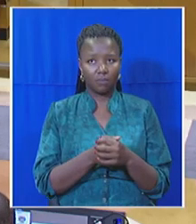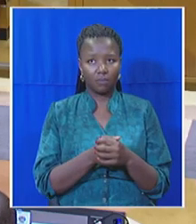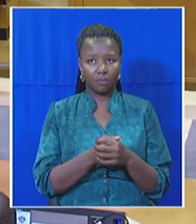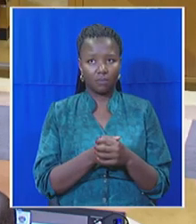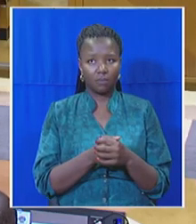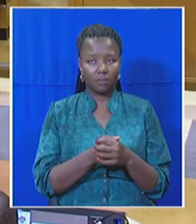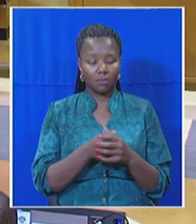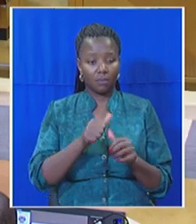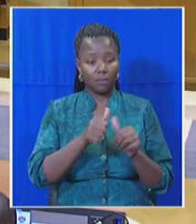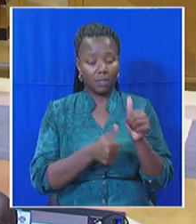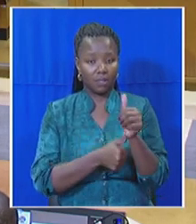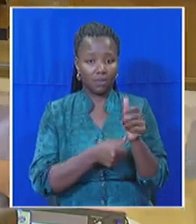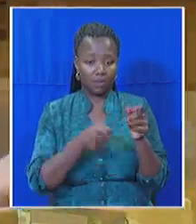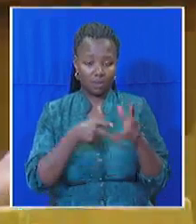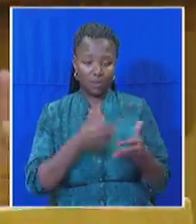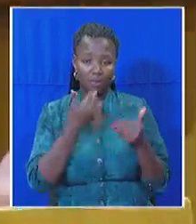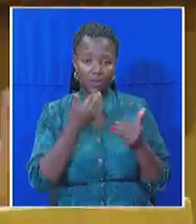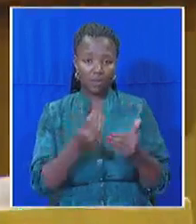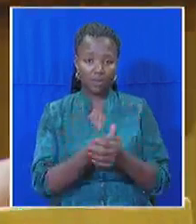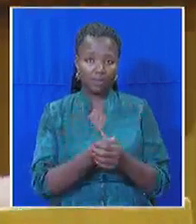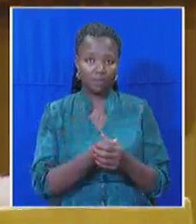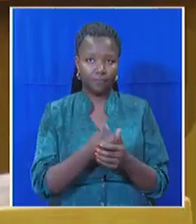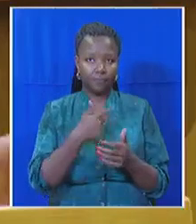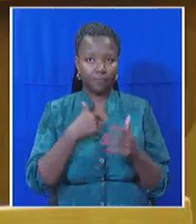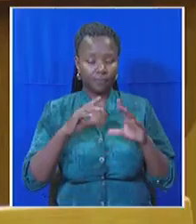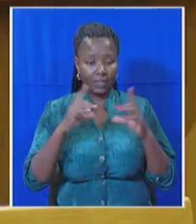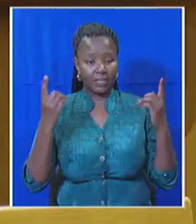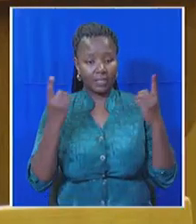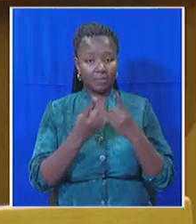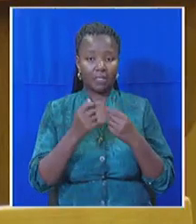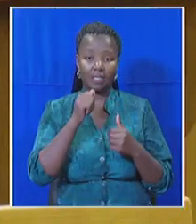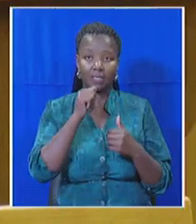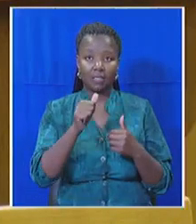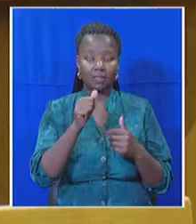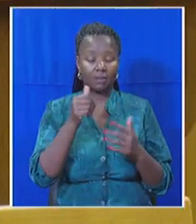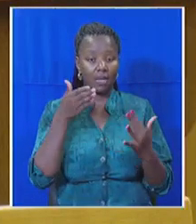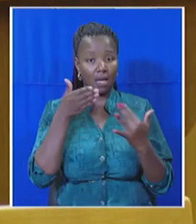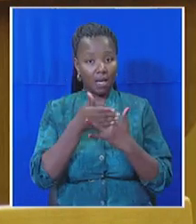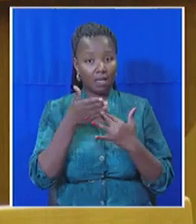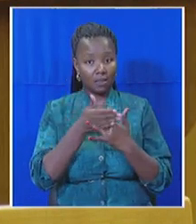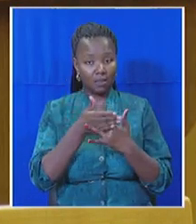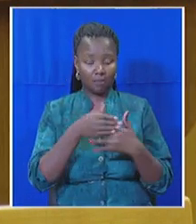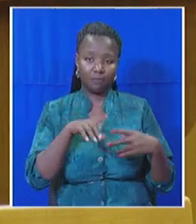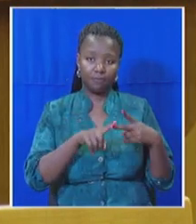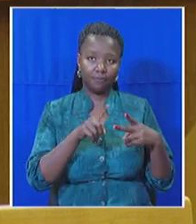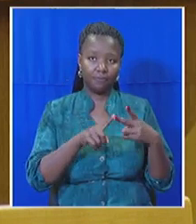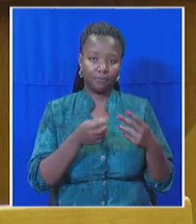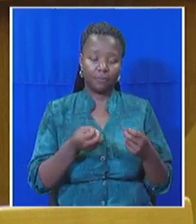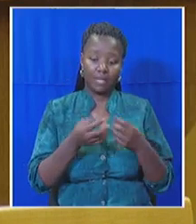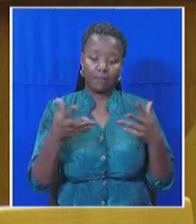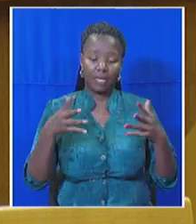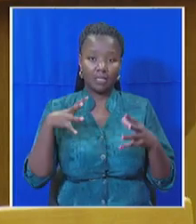Thank you, Deputy Speaker. The Department professes to achieve the following: increase access, provide mass